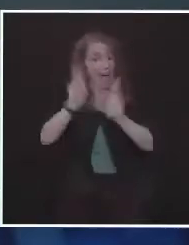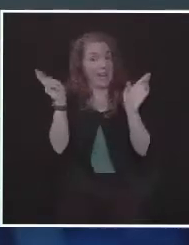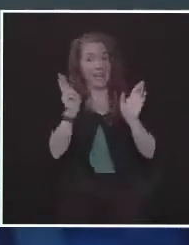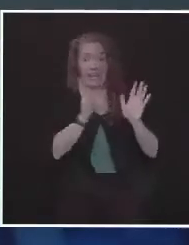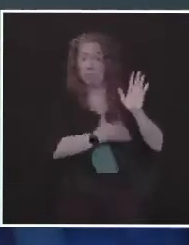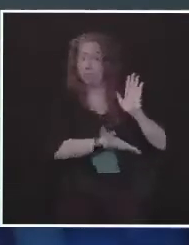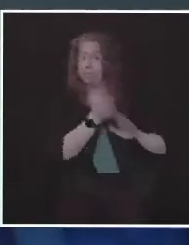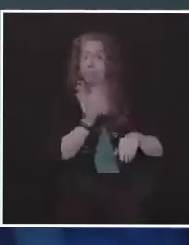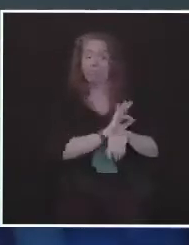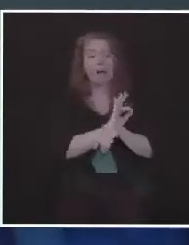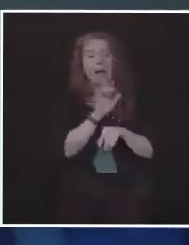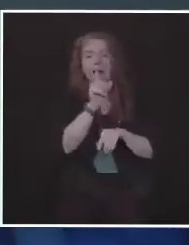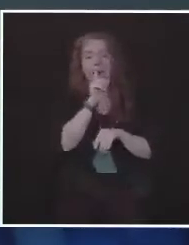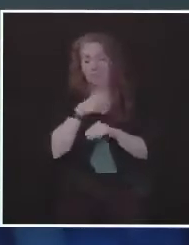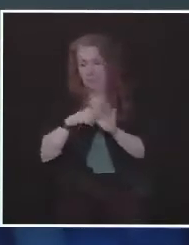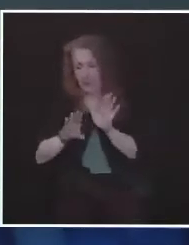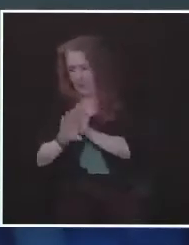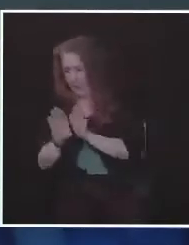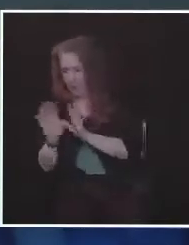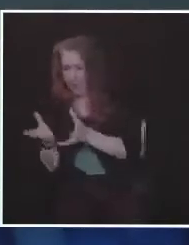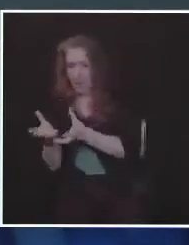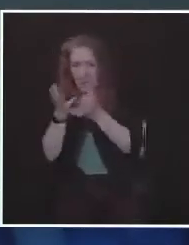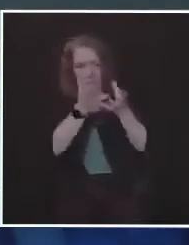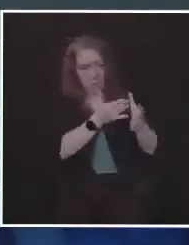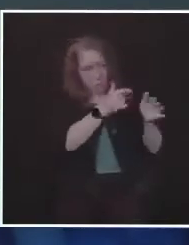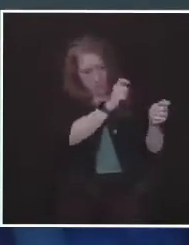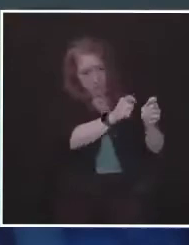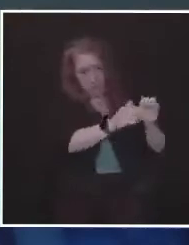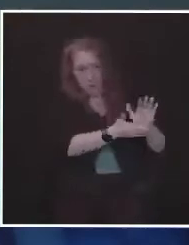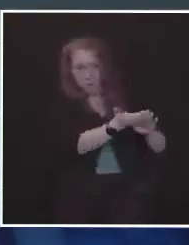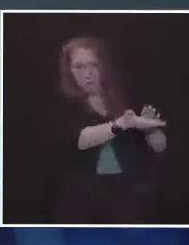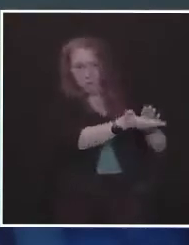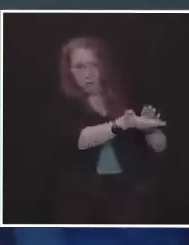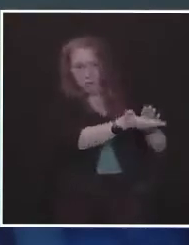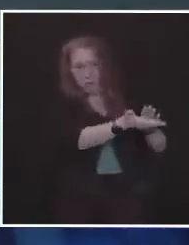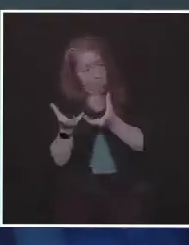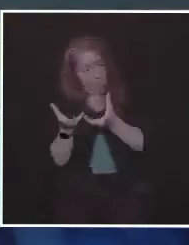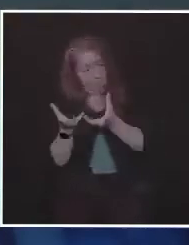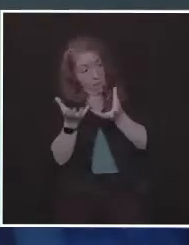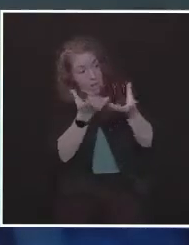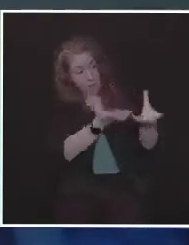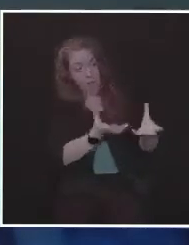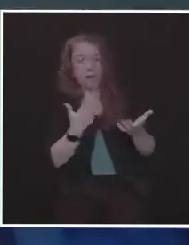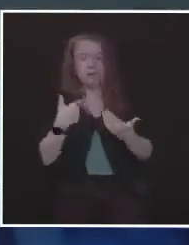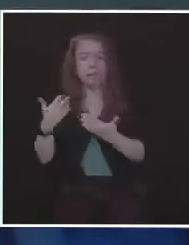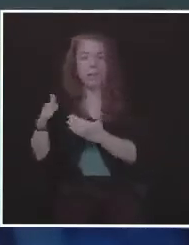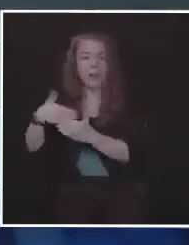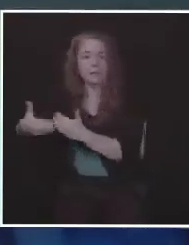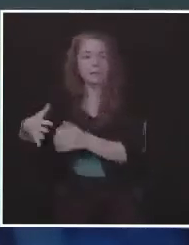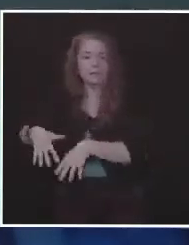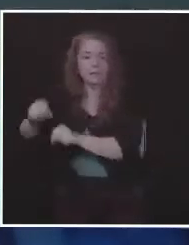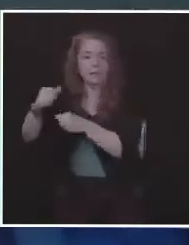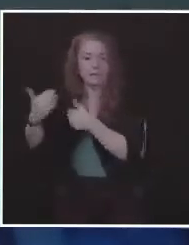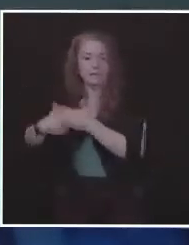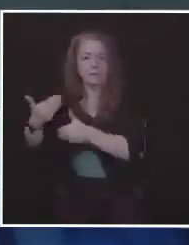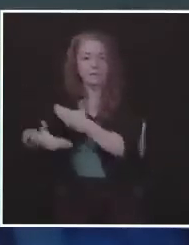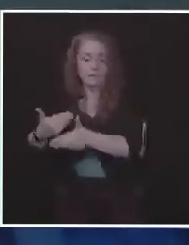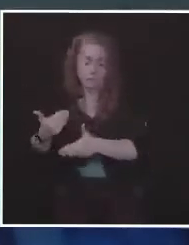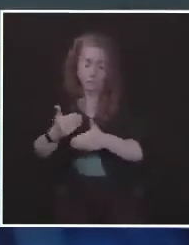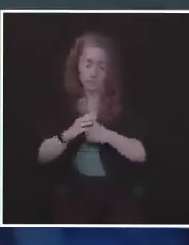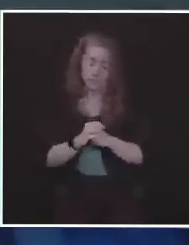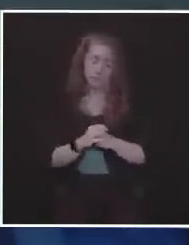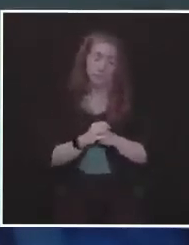it off, then we can move on to our next thing, our next development. But what's core to this,